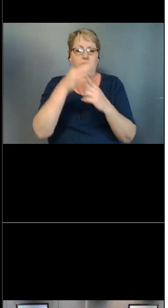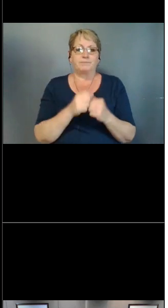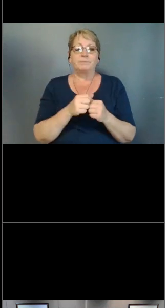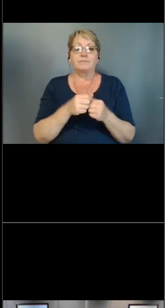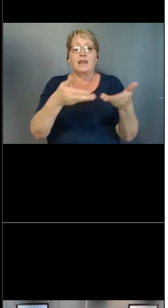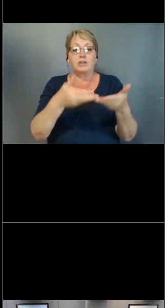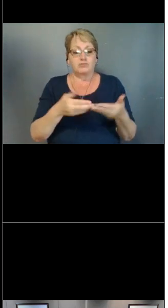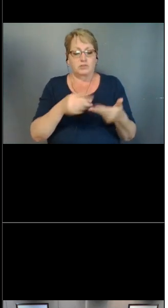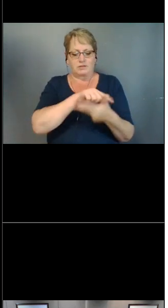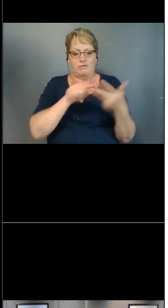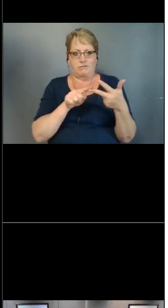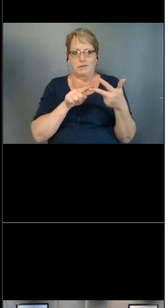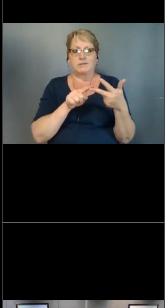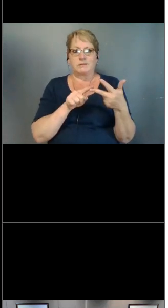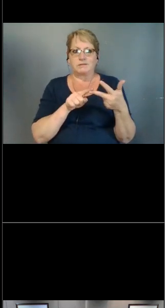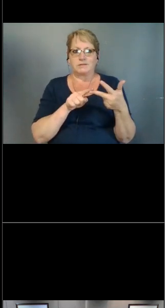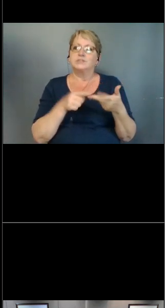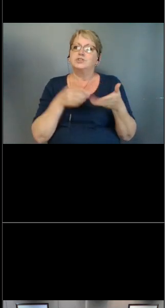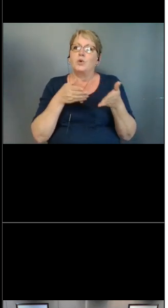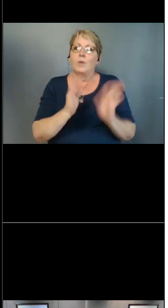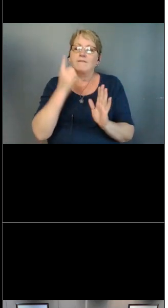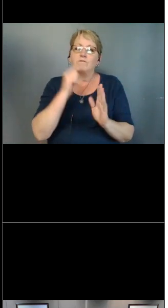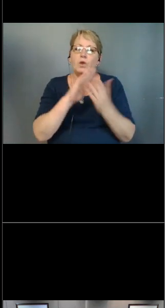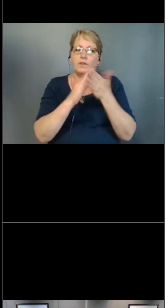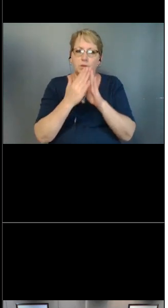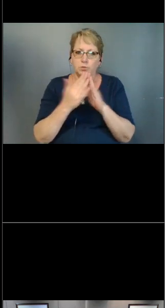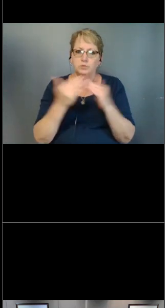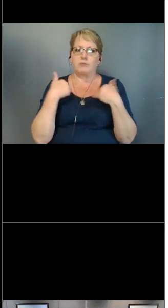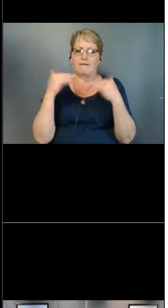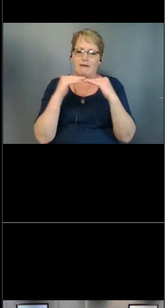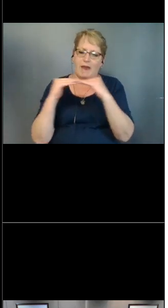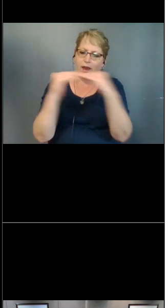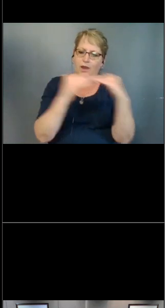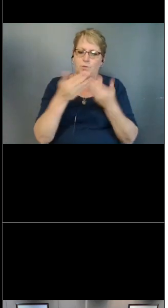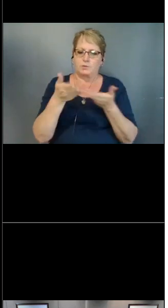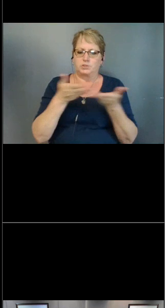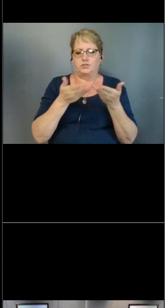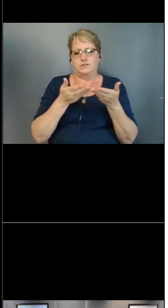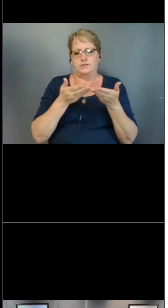of these three items is a win for our community in providing equitable services to our region.